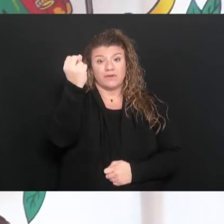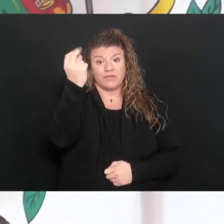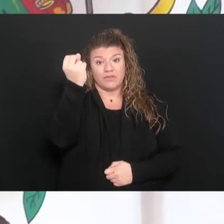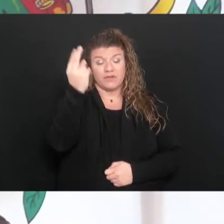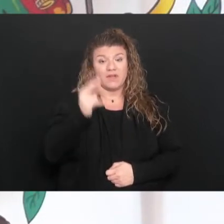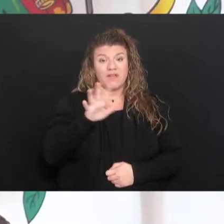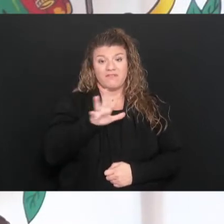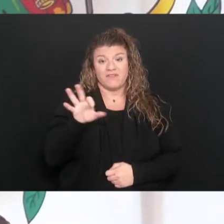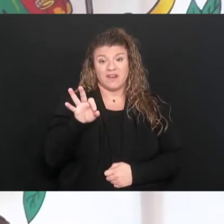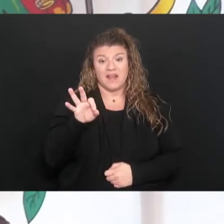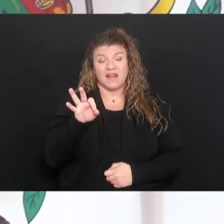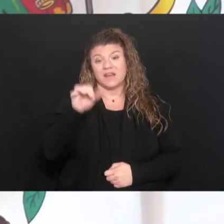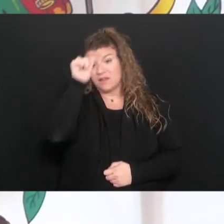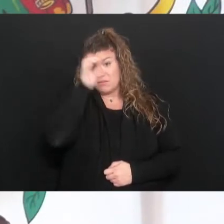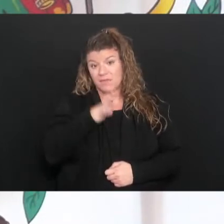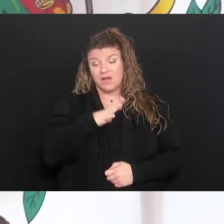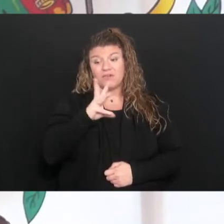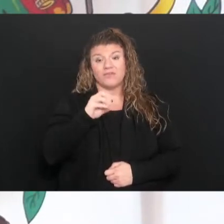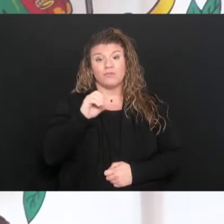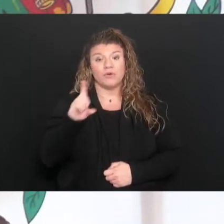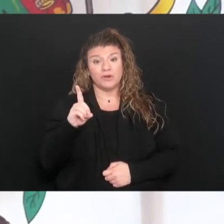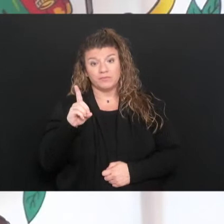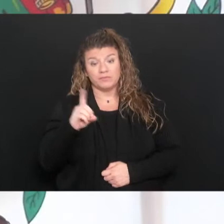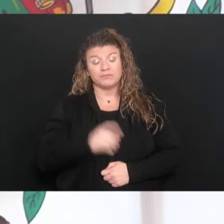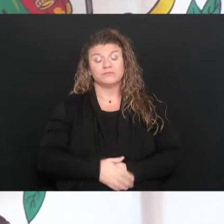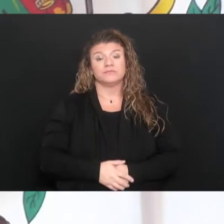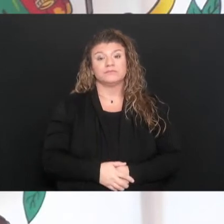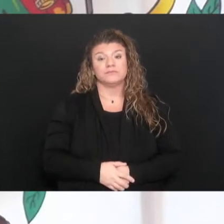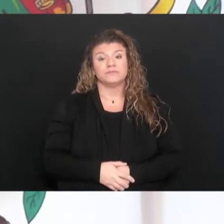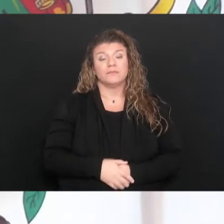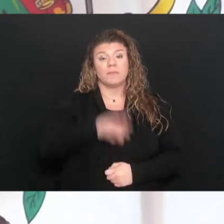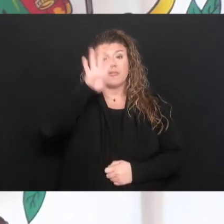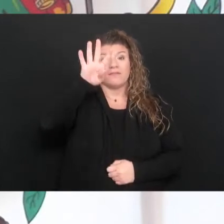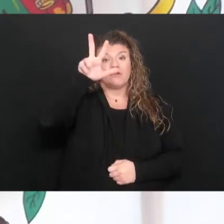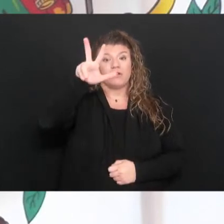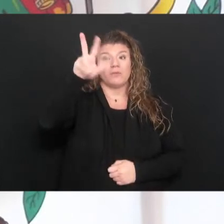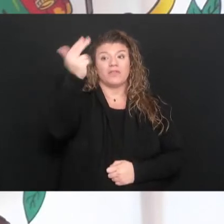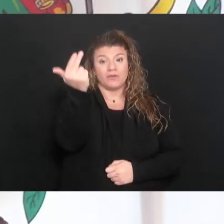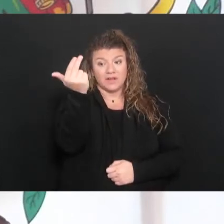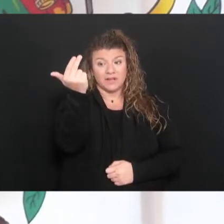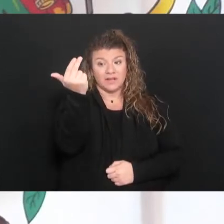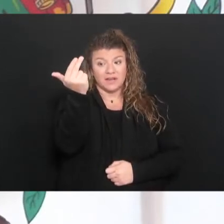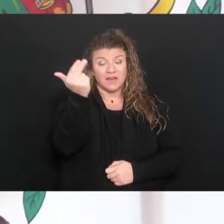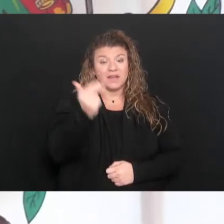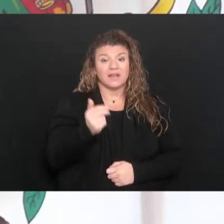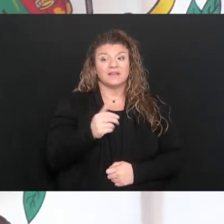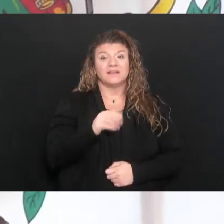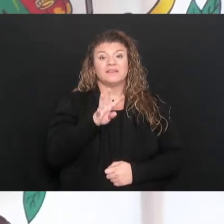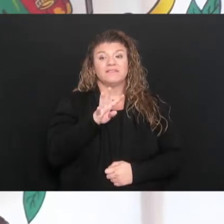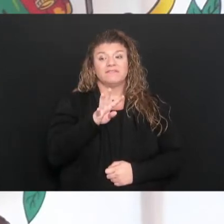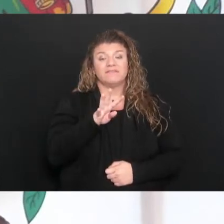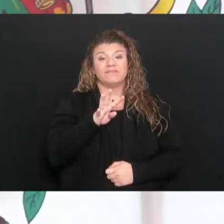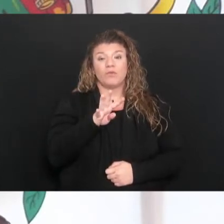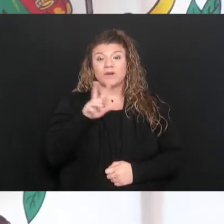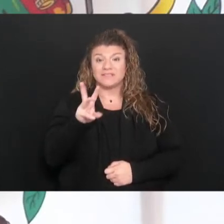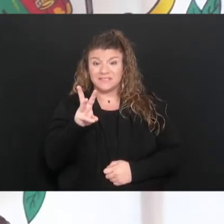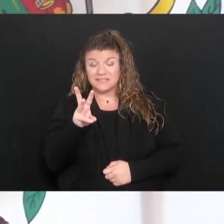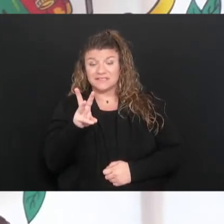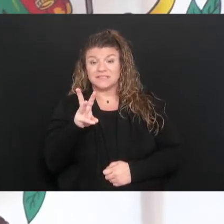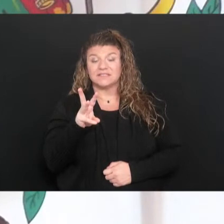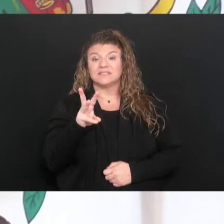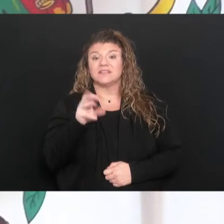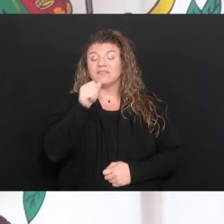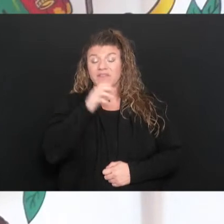is a 59-year-old male from Wood County. The 4,313th death, another 40-year-old,